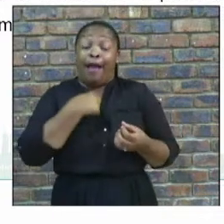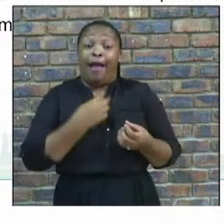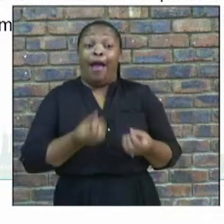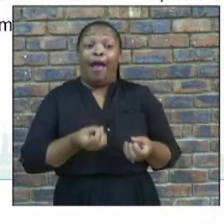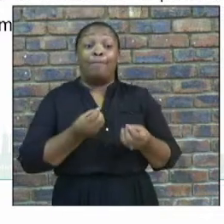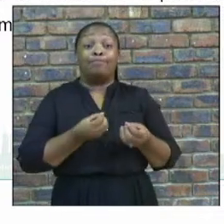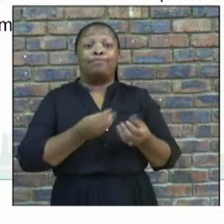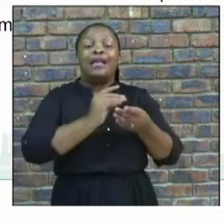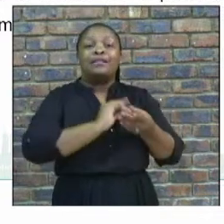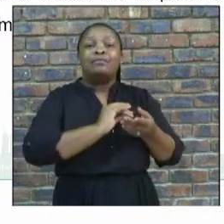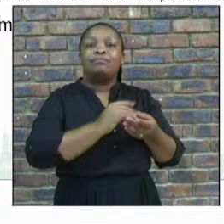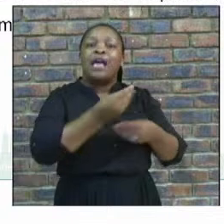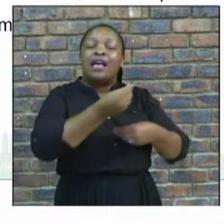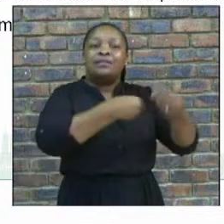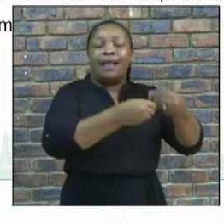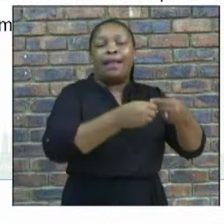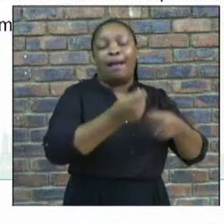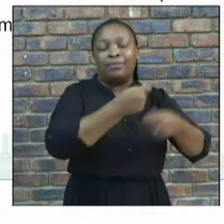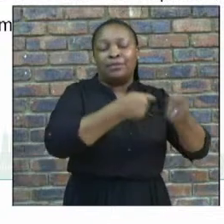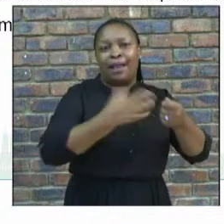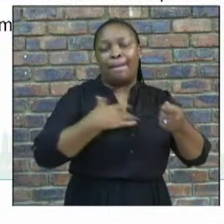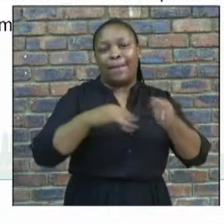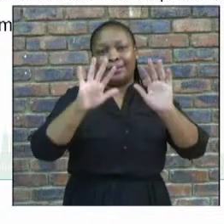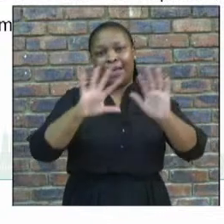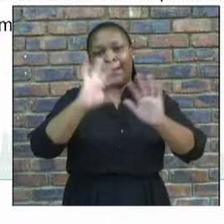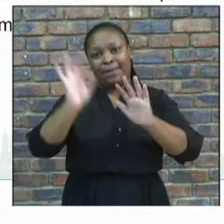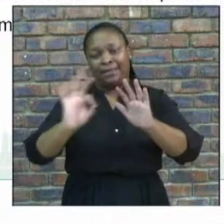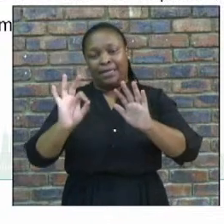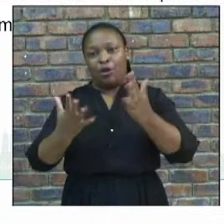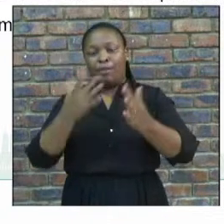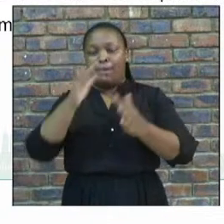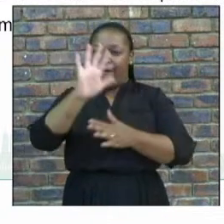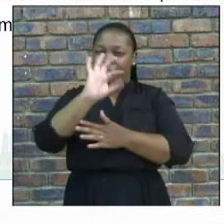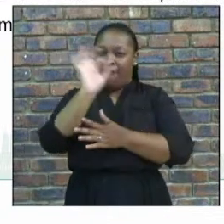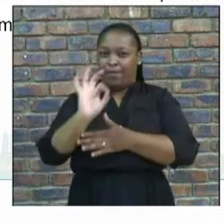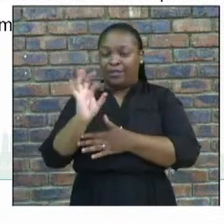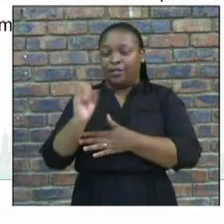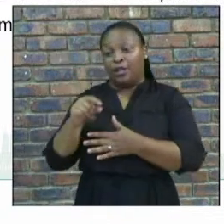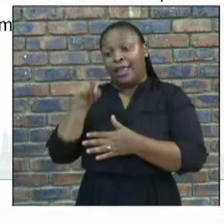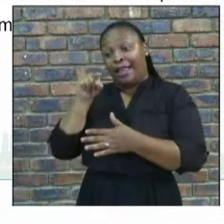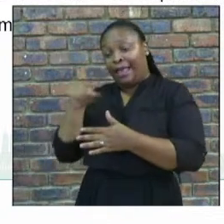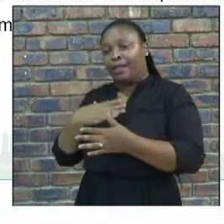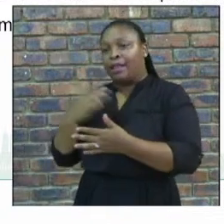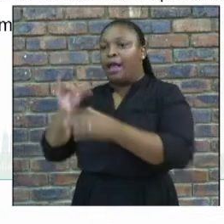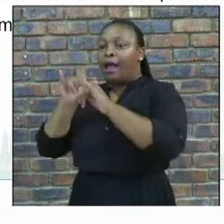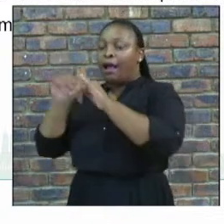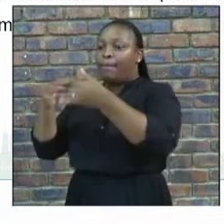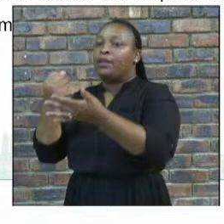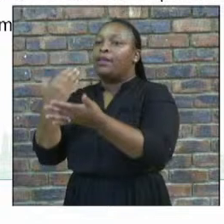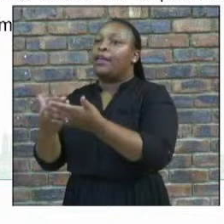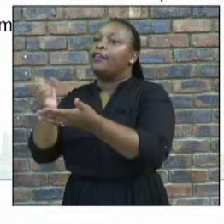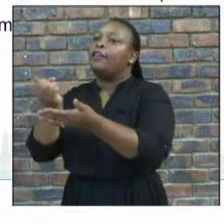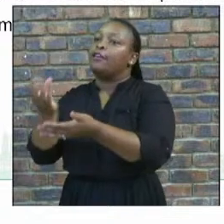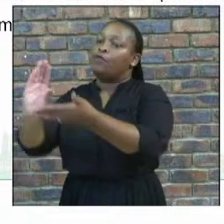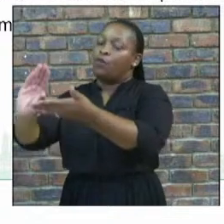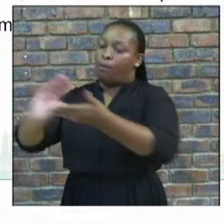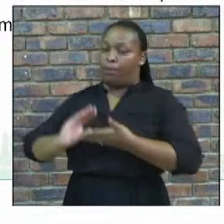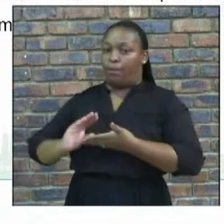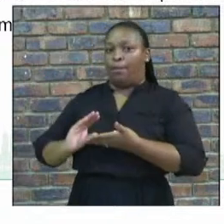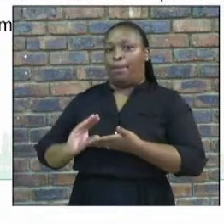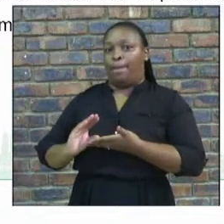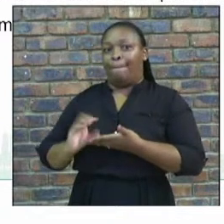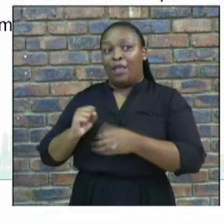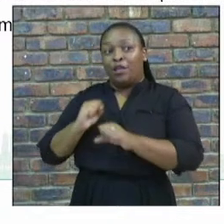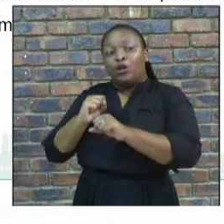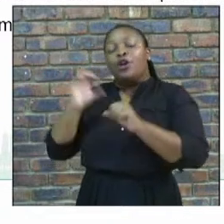by not less than 5%. So we allow dilution to ensure